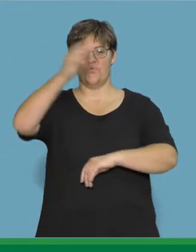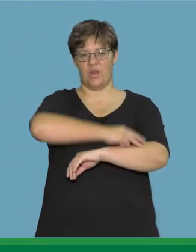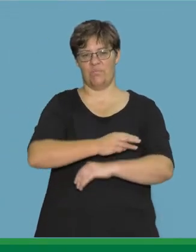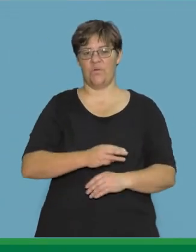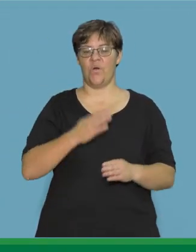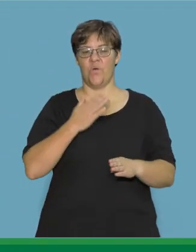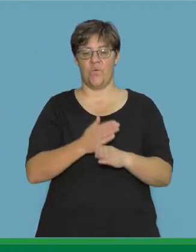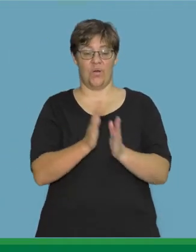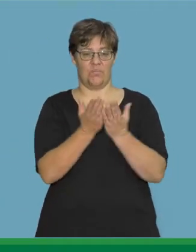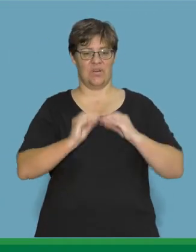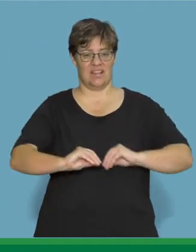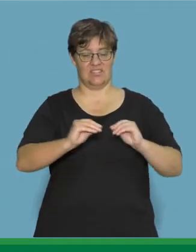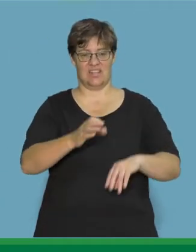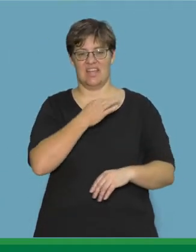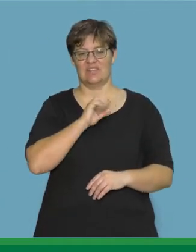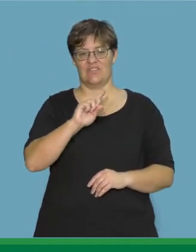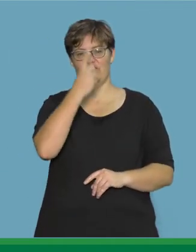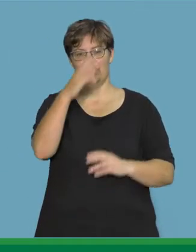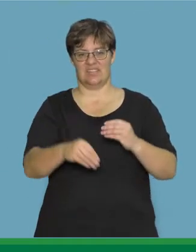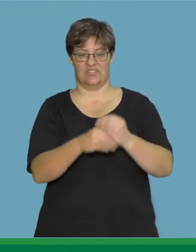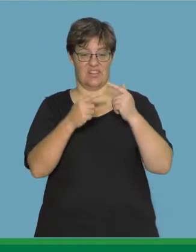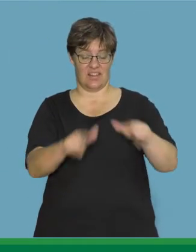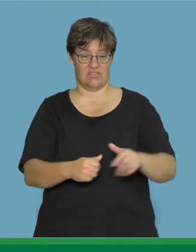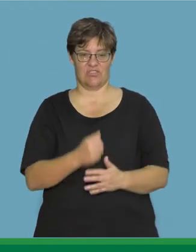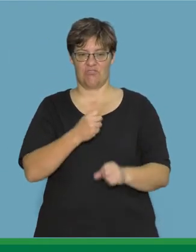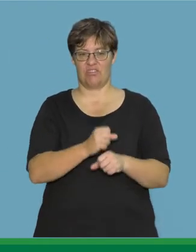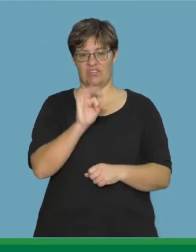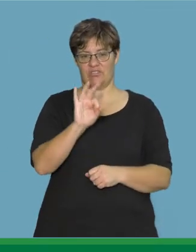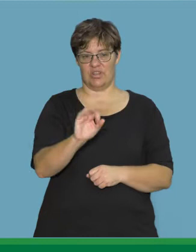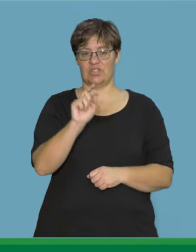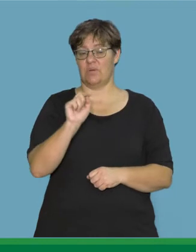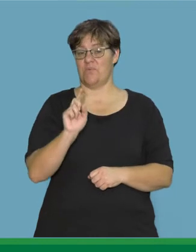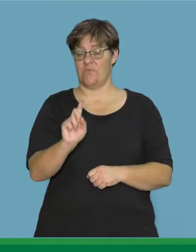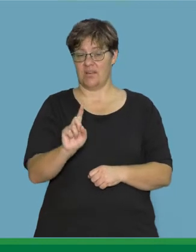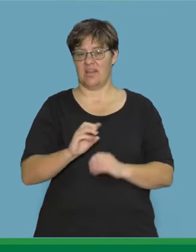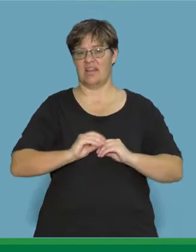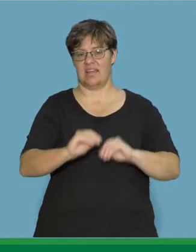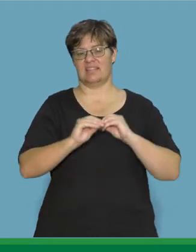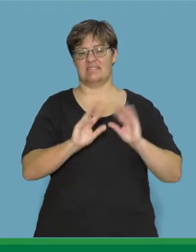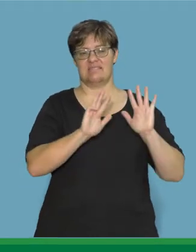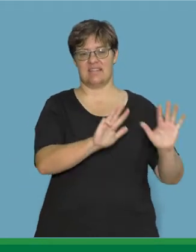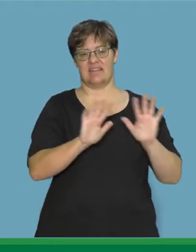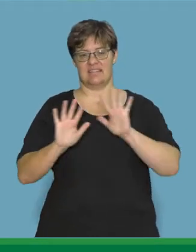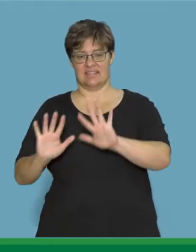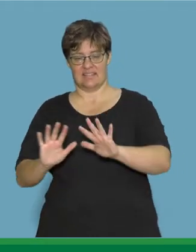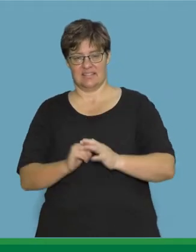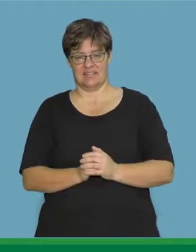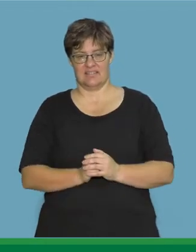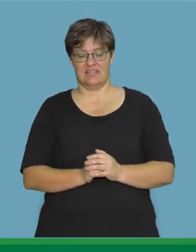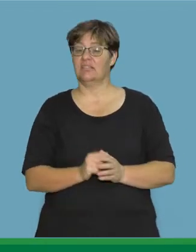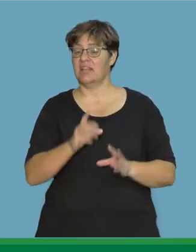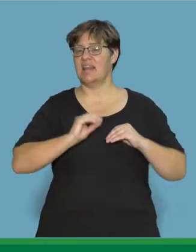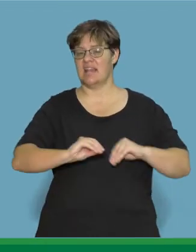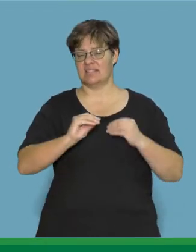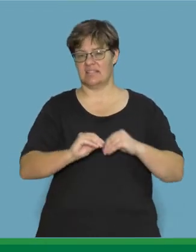This is a Rainbow Workbook lesson for English First Additional Language, Grade 3, Term 1, Lessons 9 and